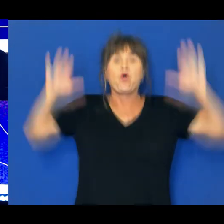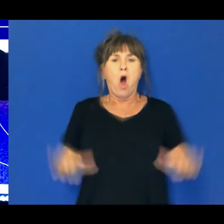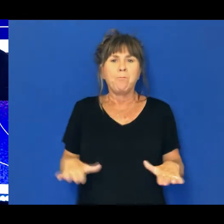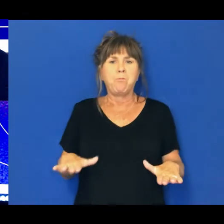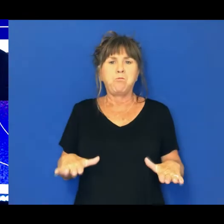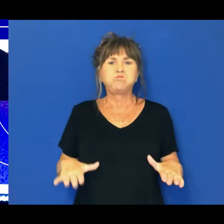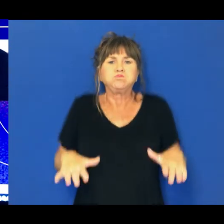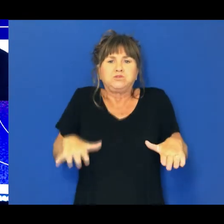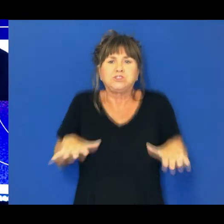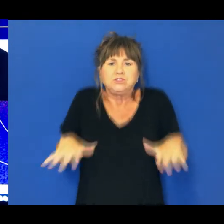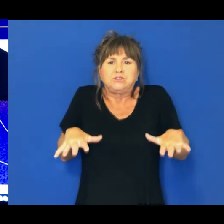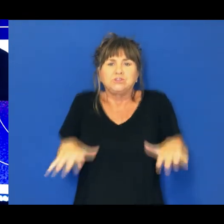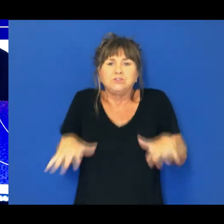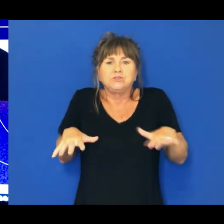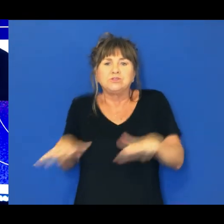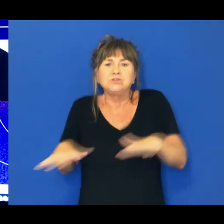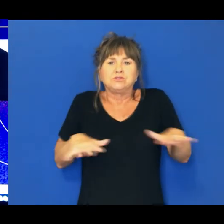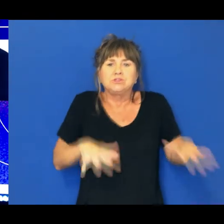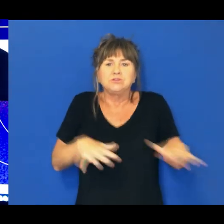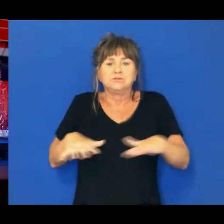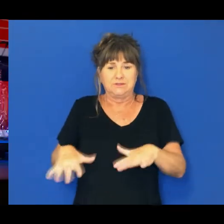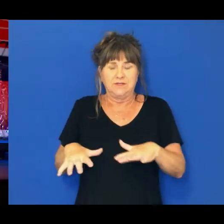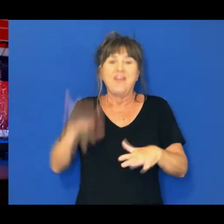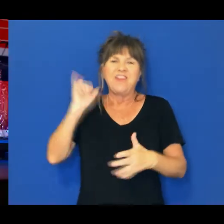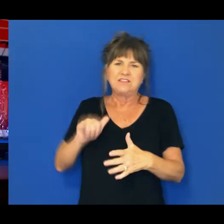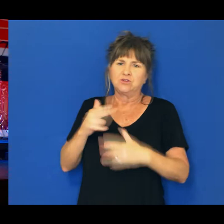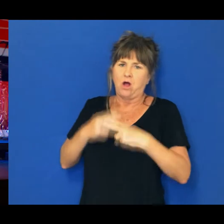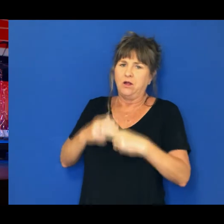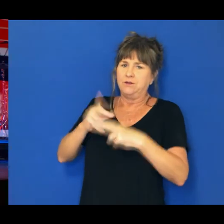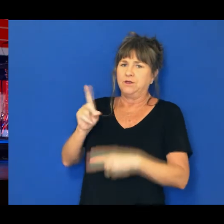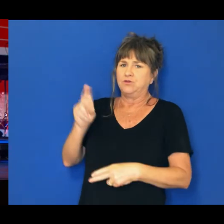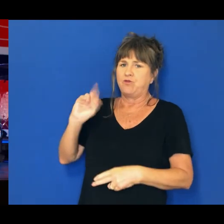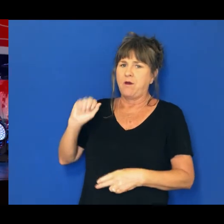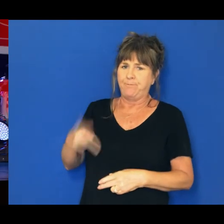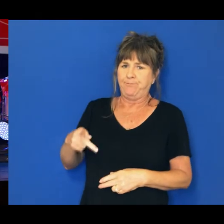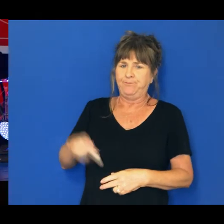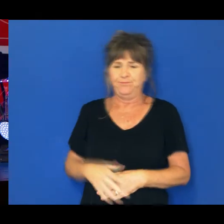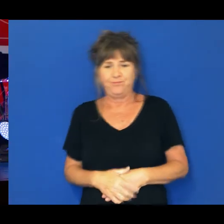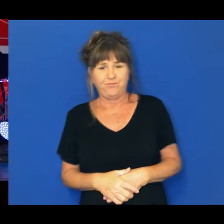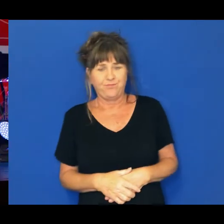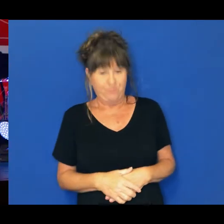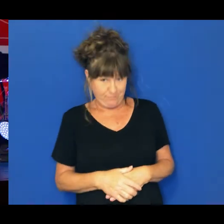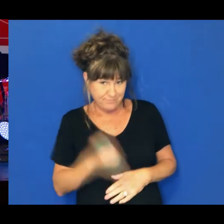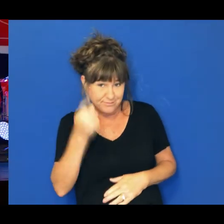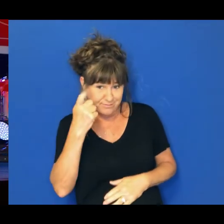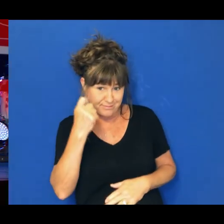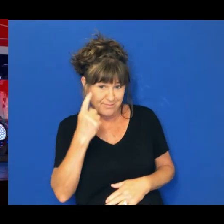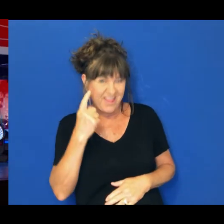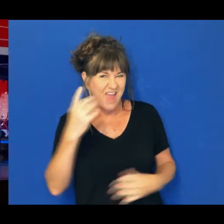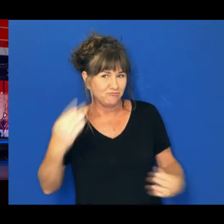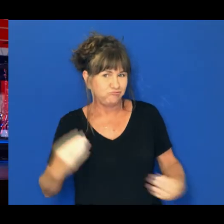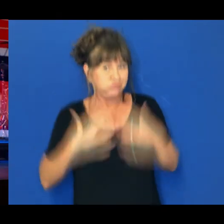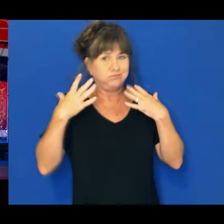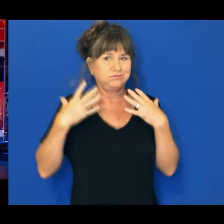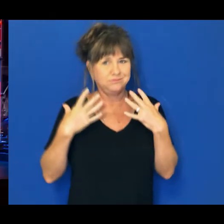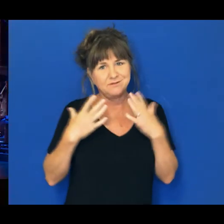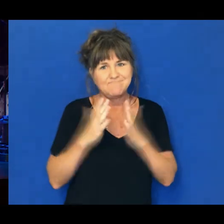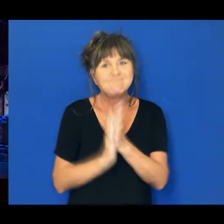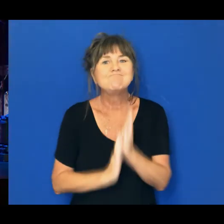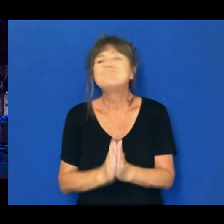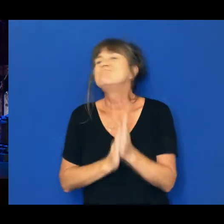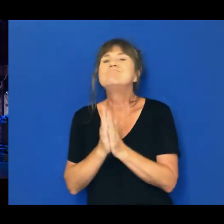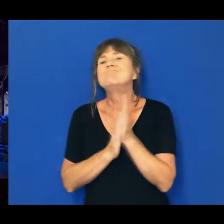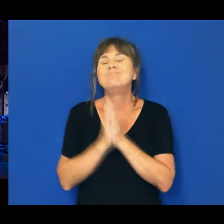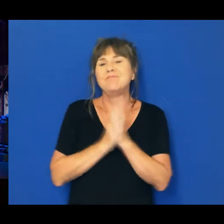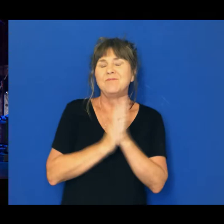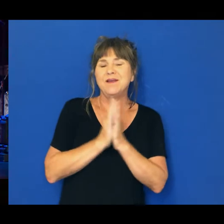it is. Drop the bass. That's the drop. That's the drop. Okay? So you're with me. You can see how this would be encouraging when